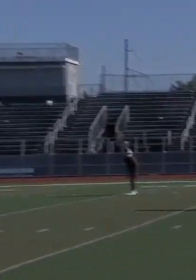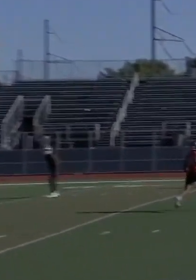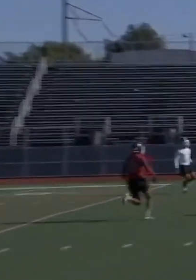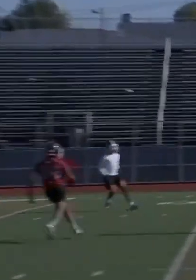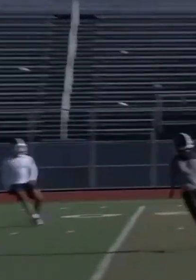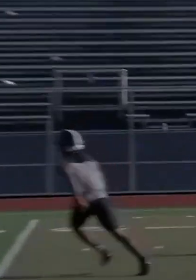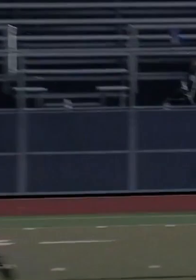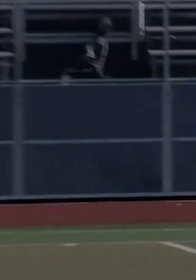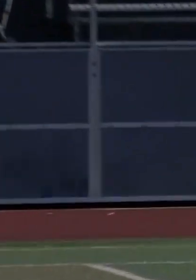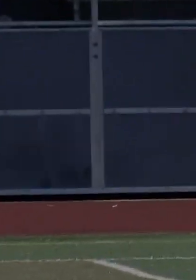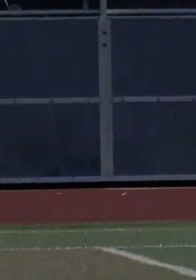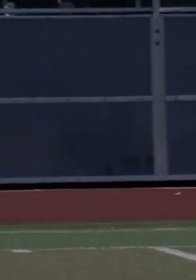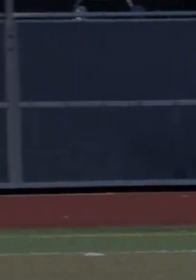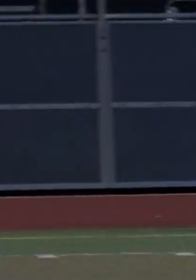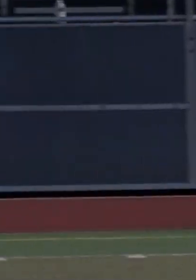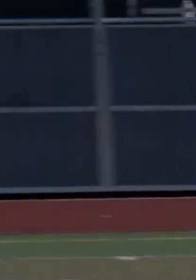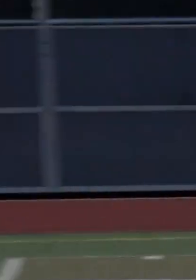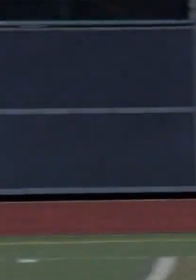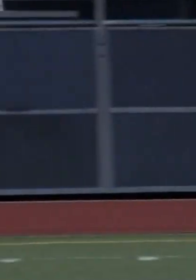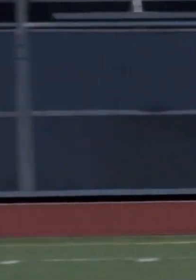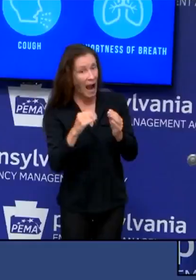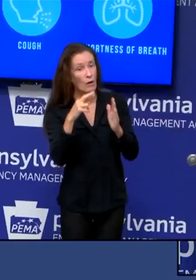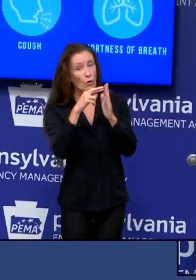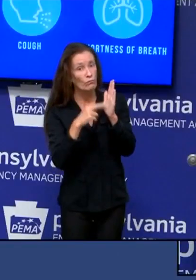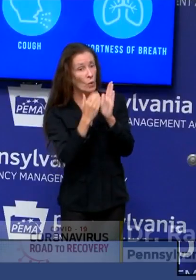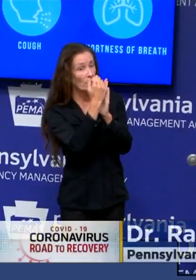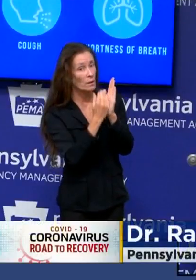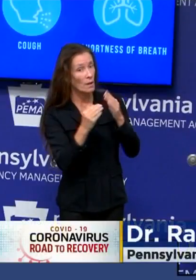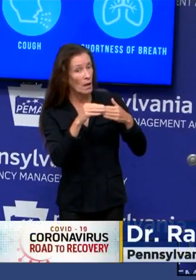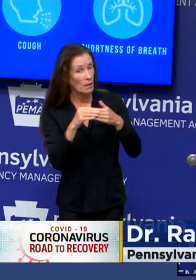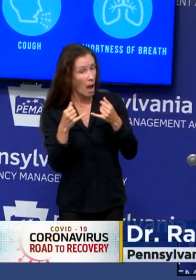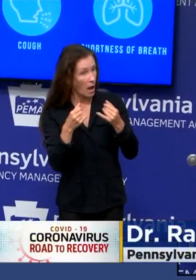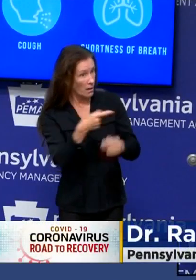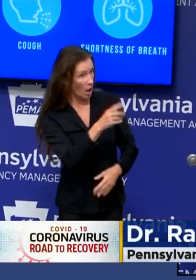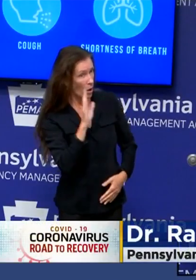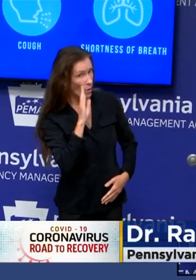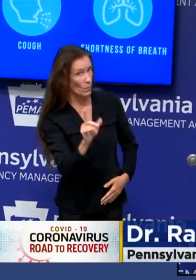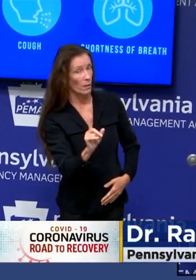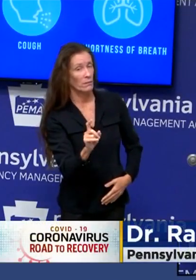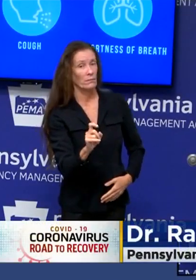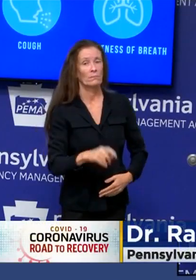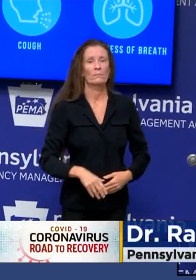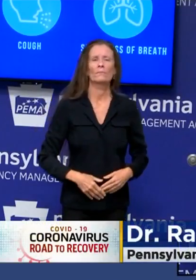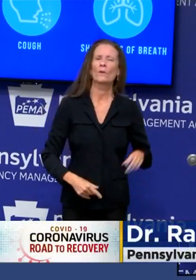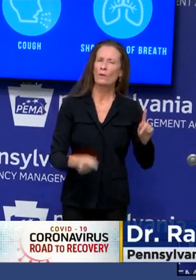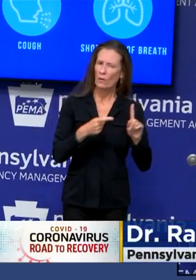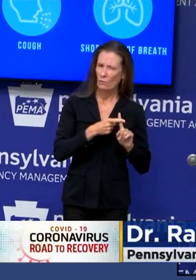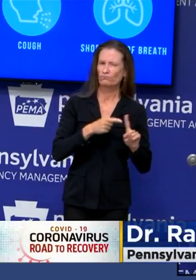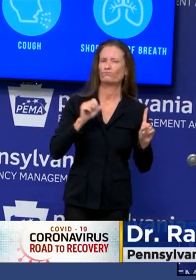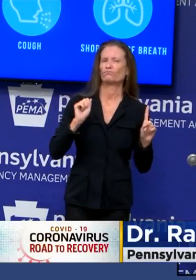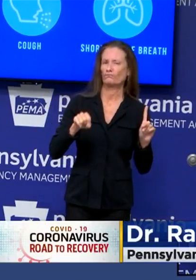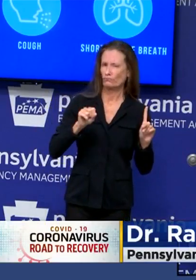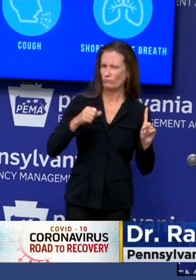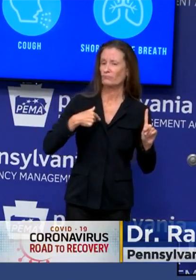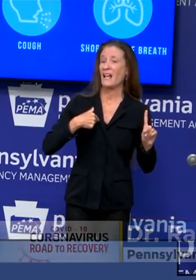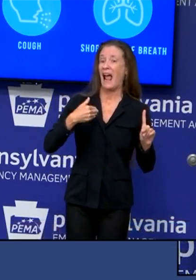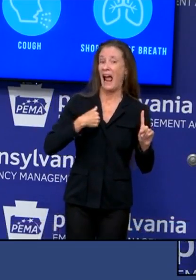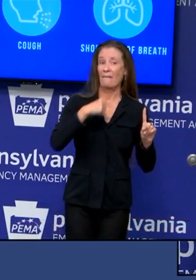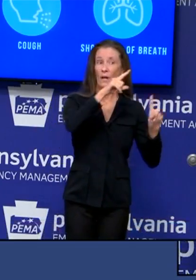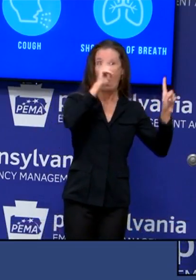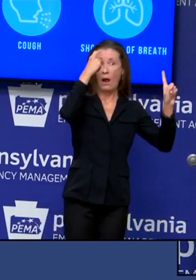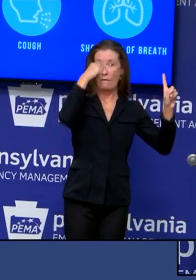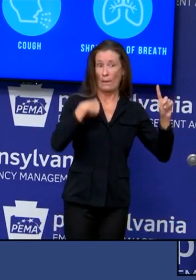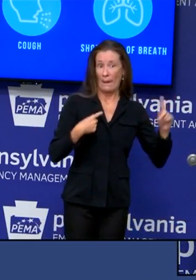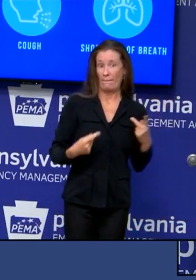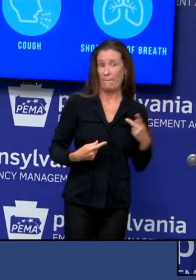it a requirement that PA schools cancel sports. The recommendation from the governor and myself is that all